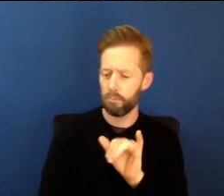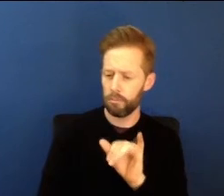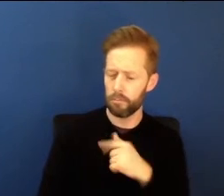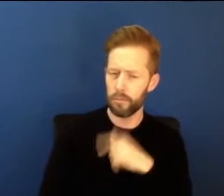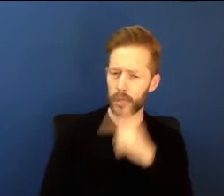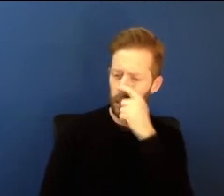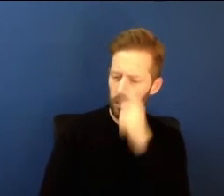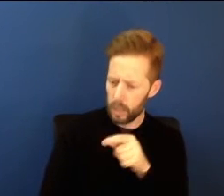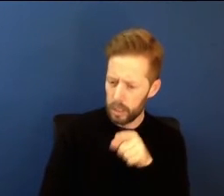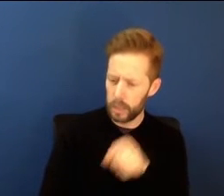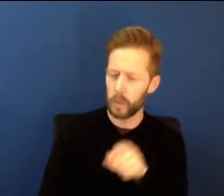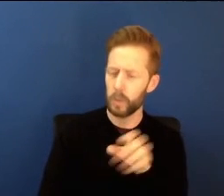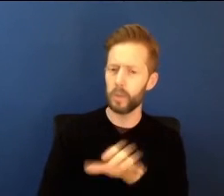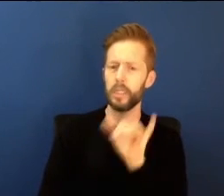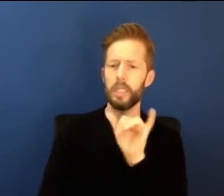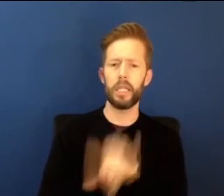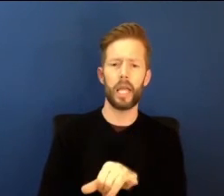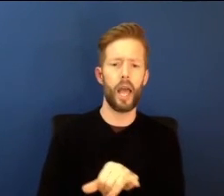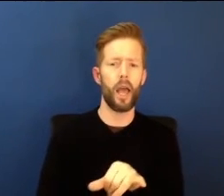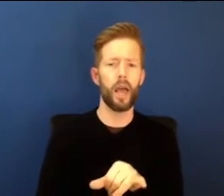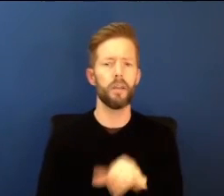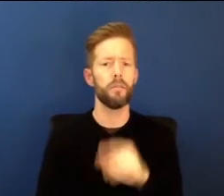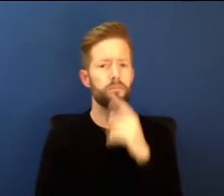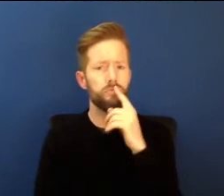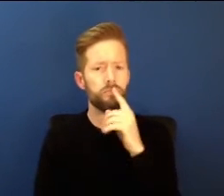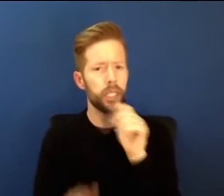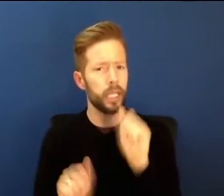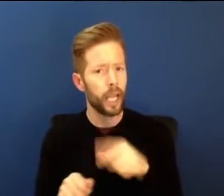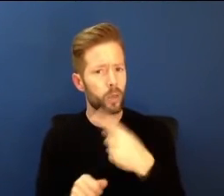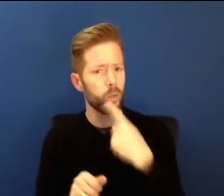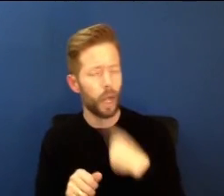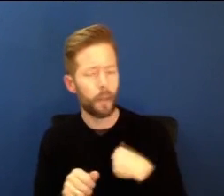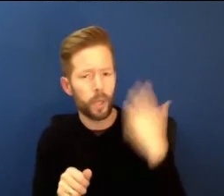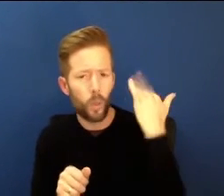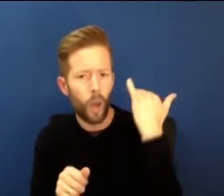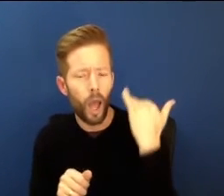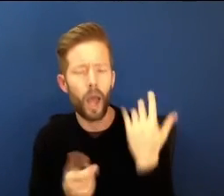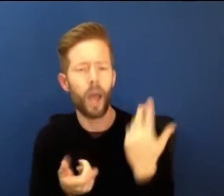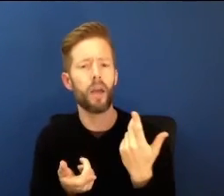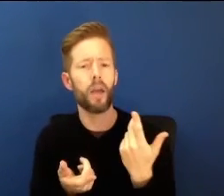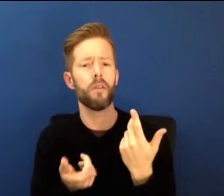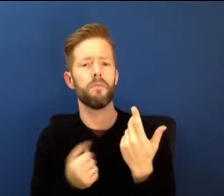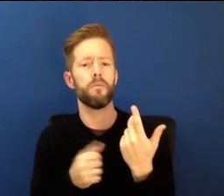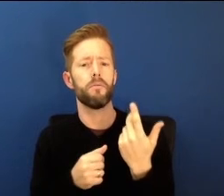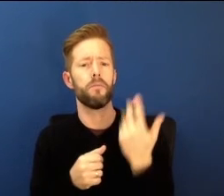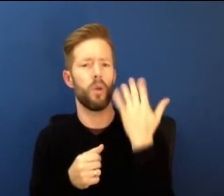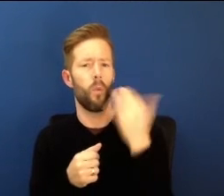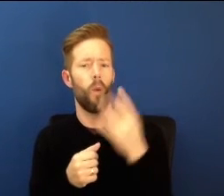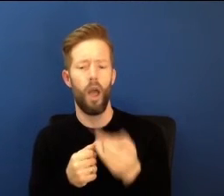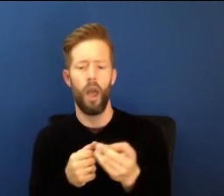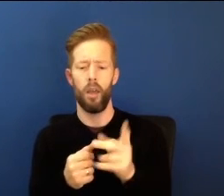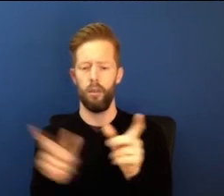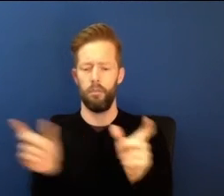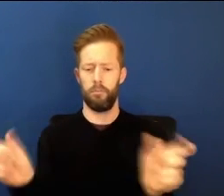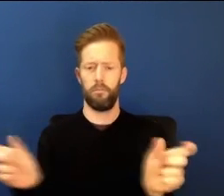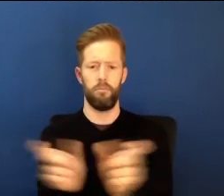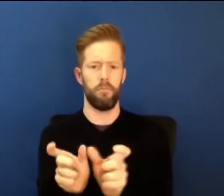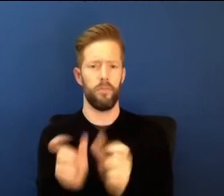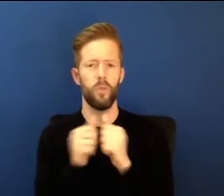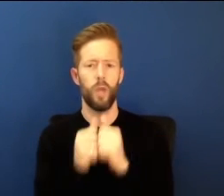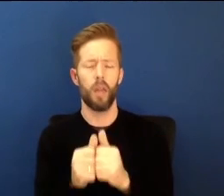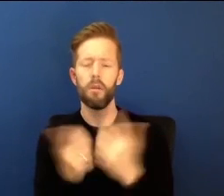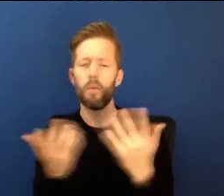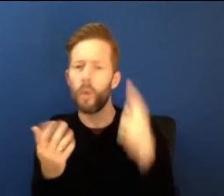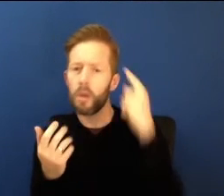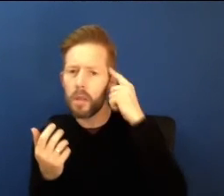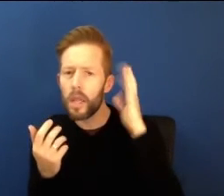say, well, that's interesting that you did it that way. Can you tell me why? Why did you put those two pieces together